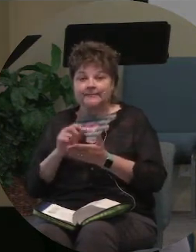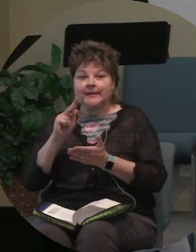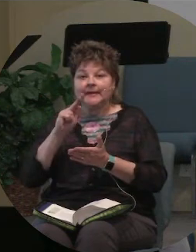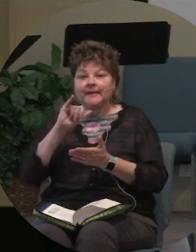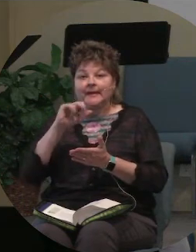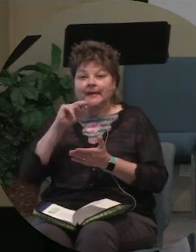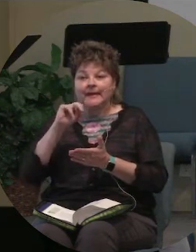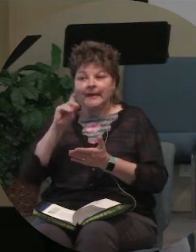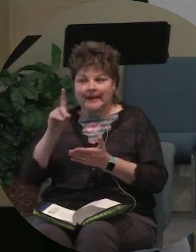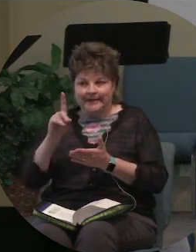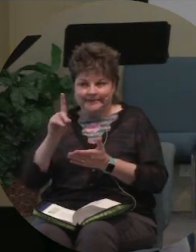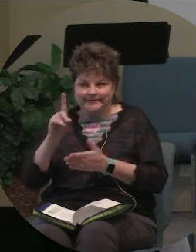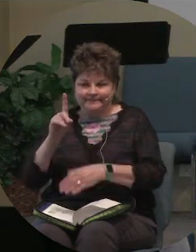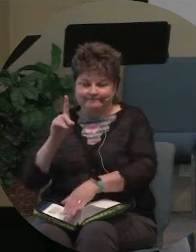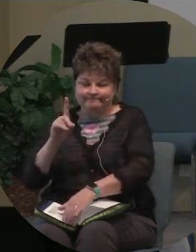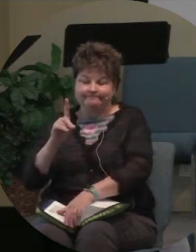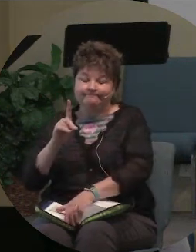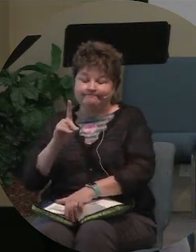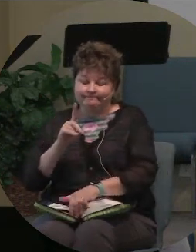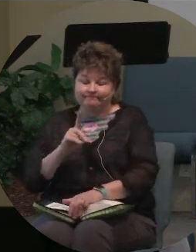kind.